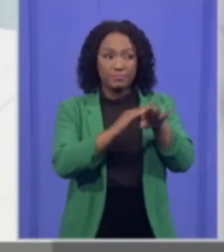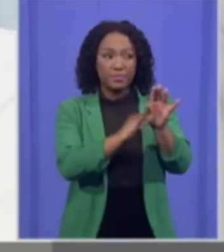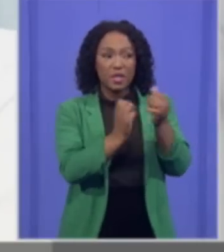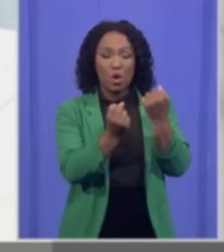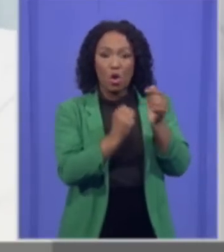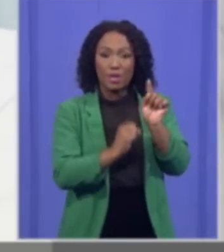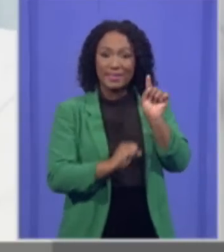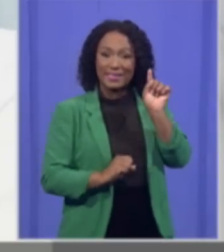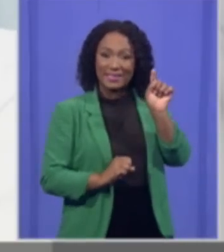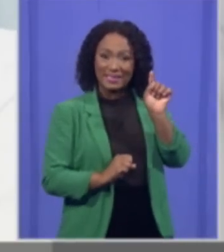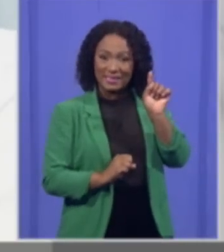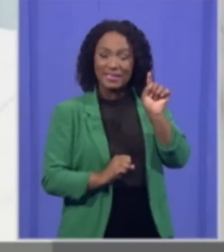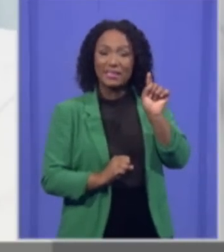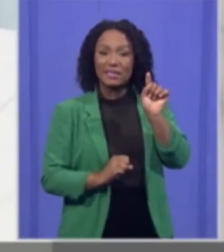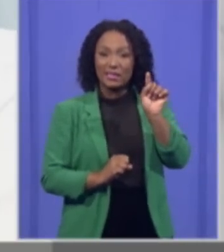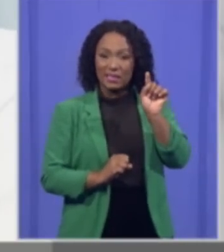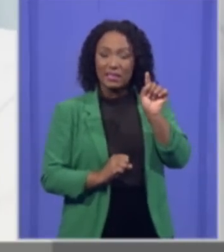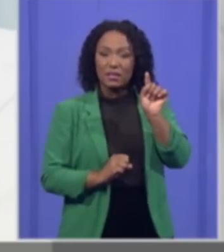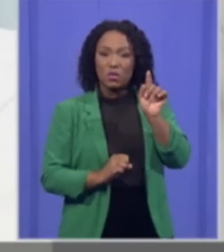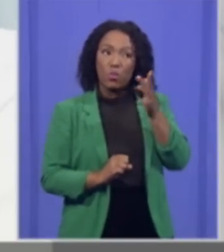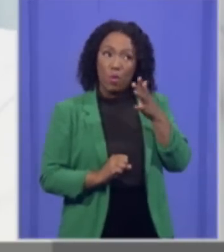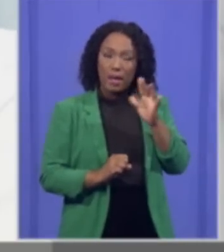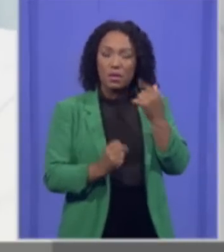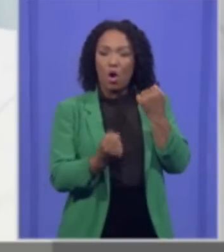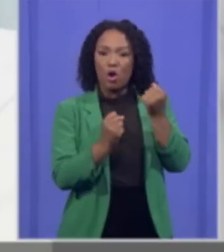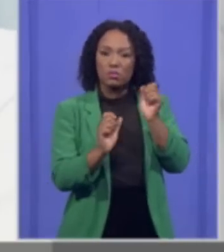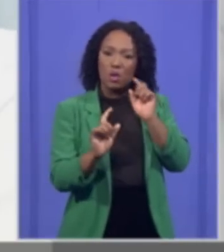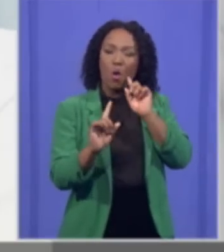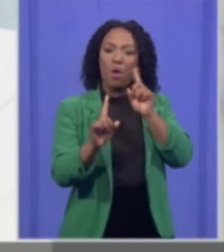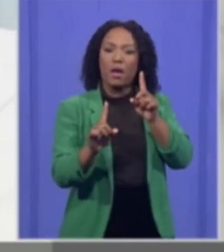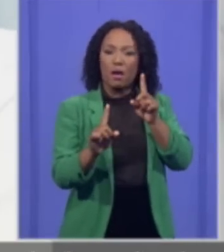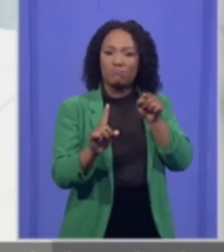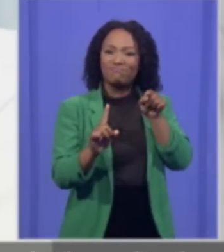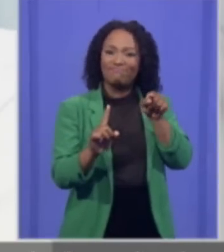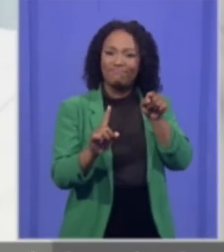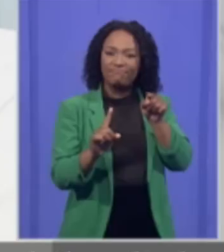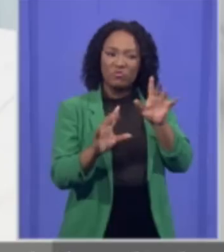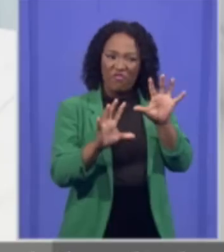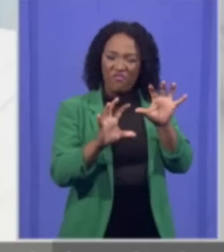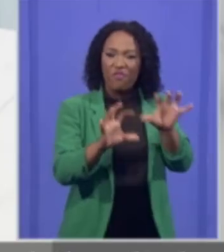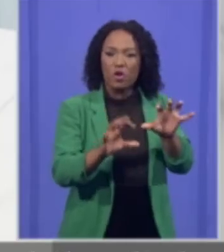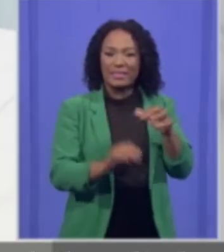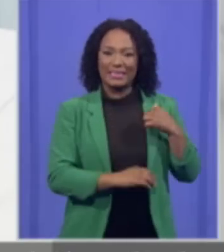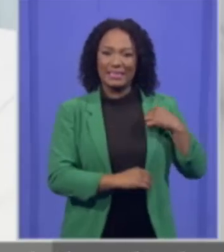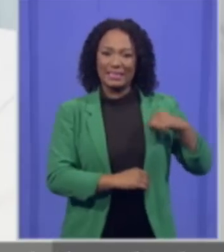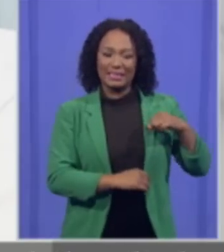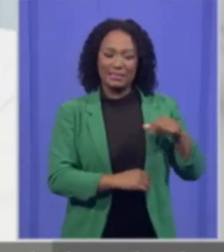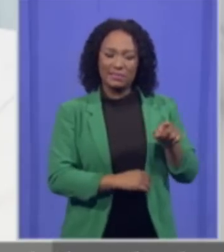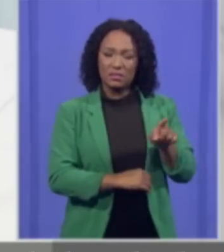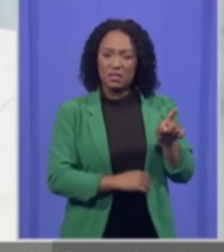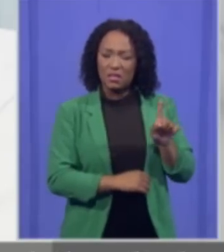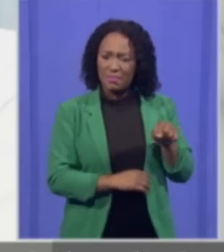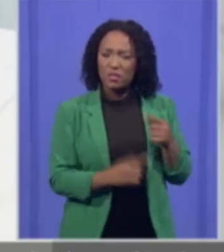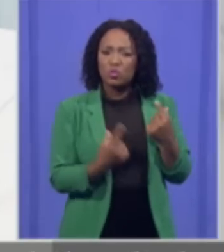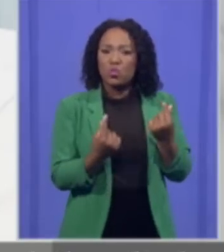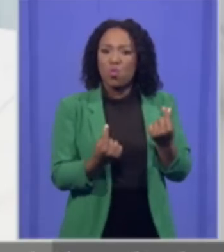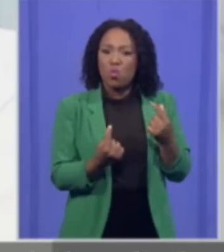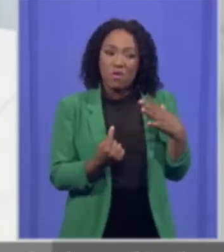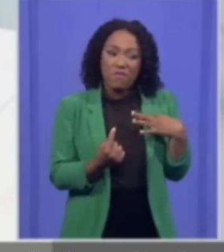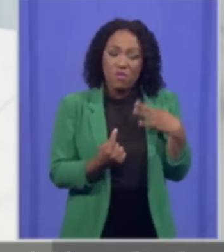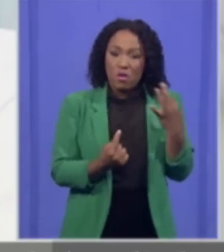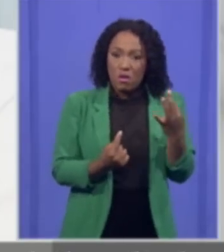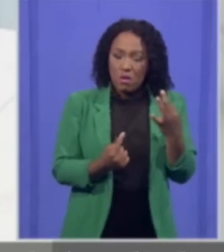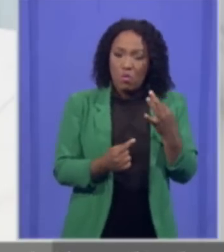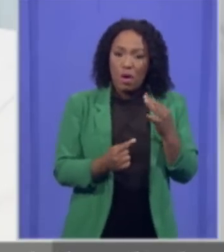we approach the court and get the court order to force the municipality to do what they were supposed to do voluntarily or as part of